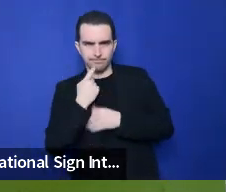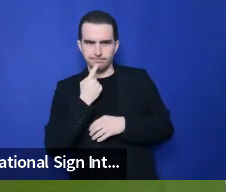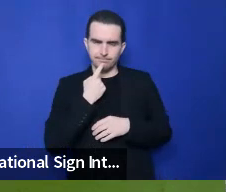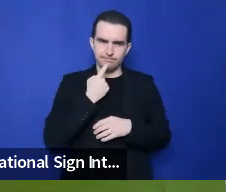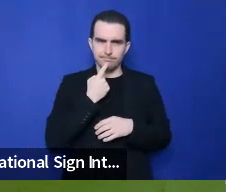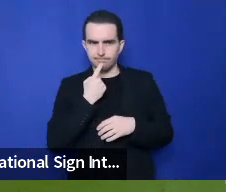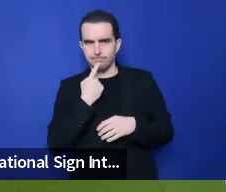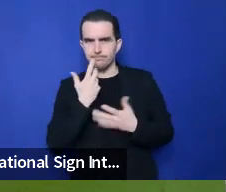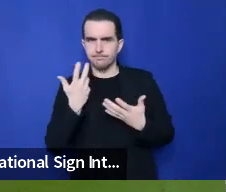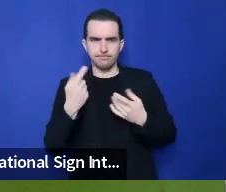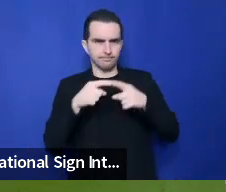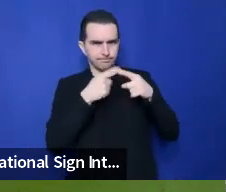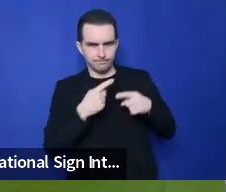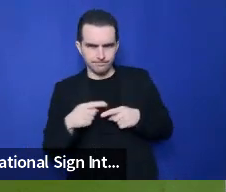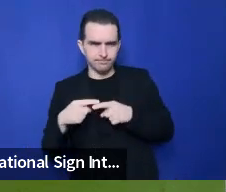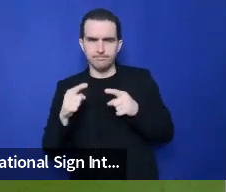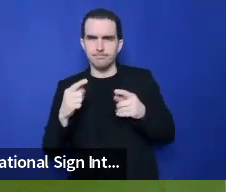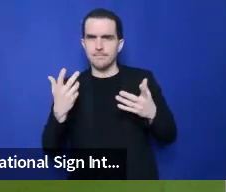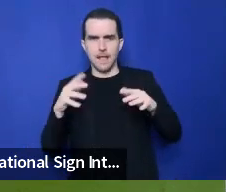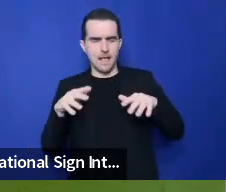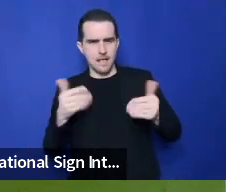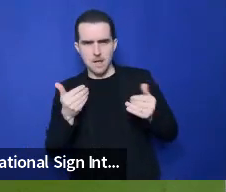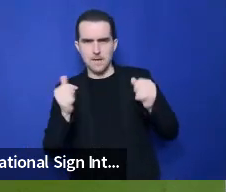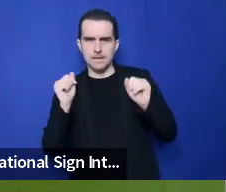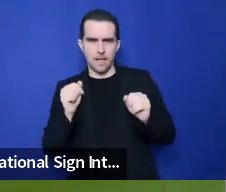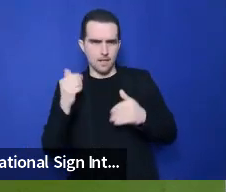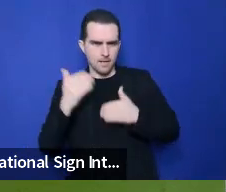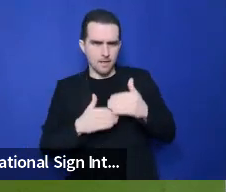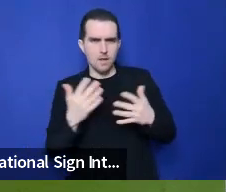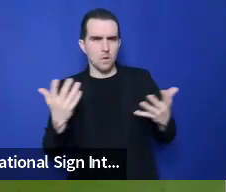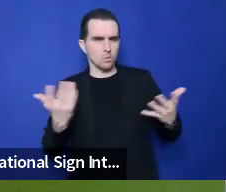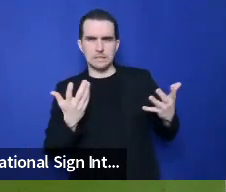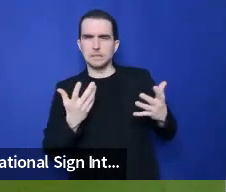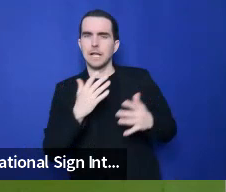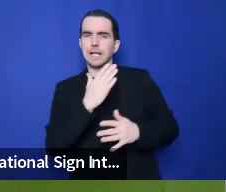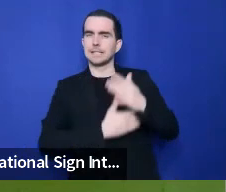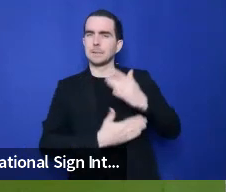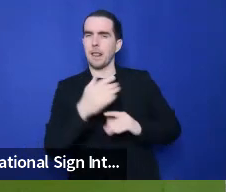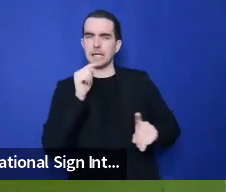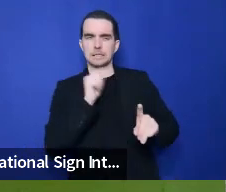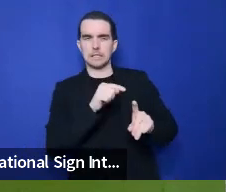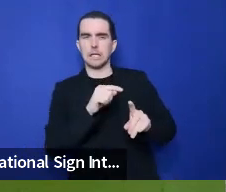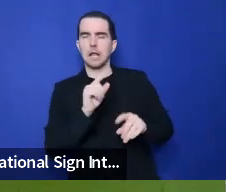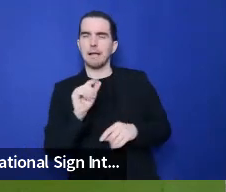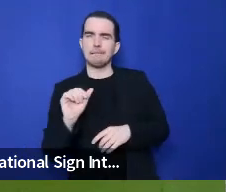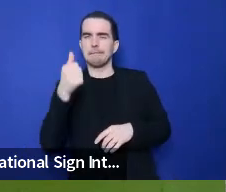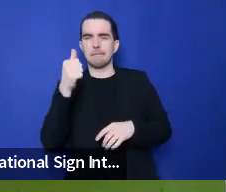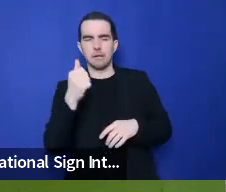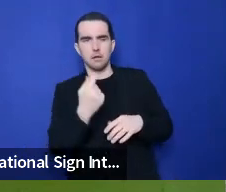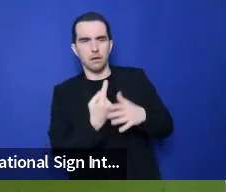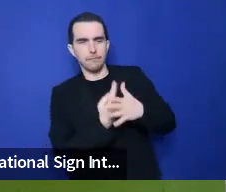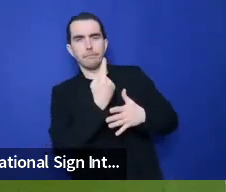of existing social protection for older persons and persons with disability, Tonga has a universal